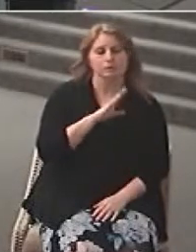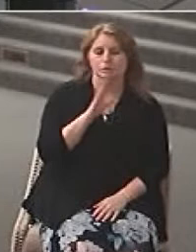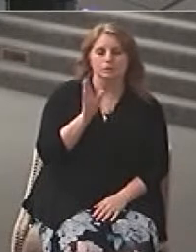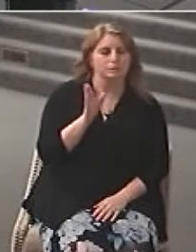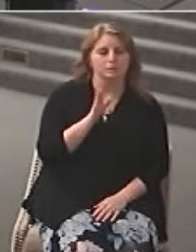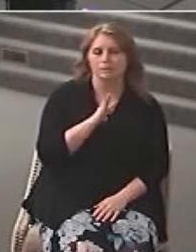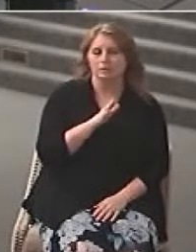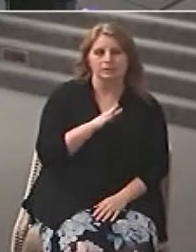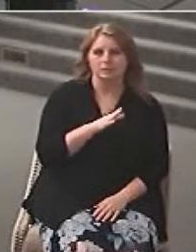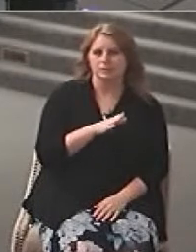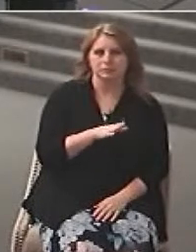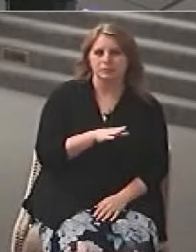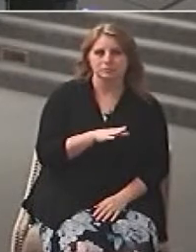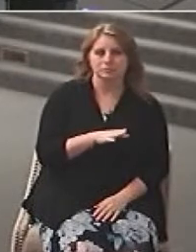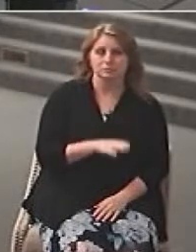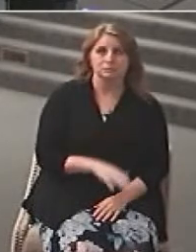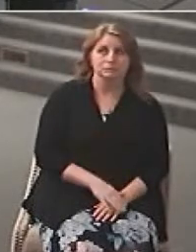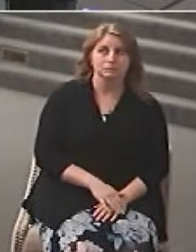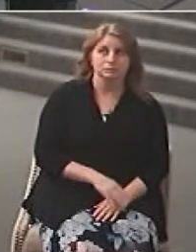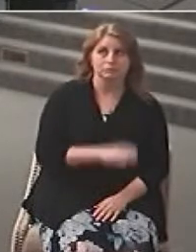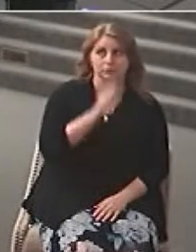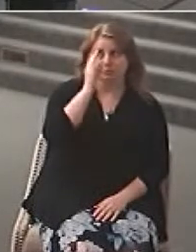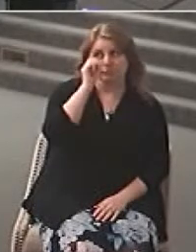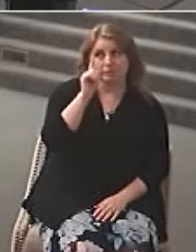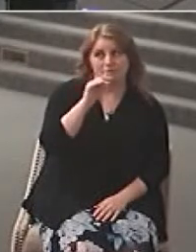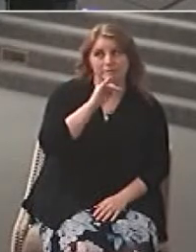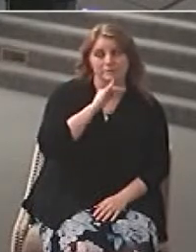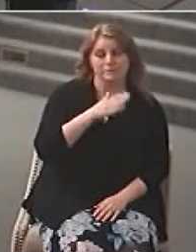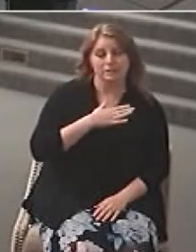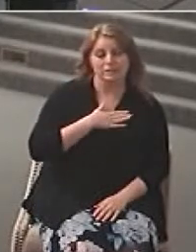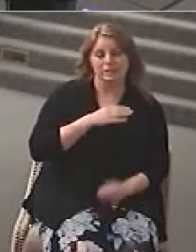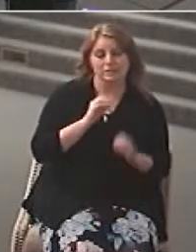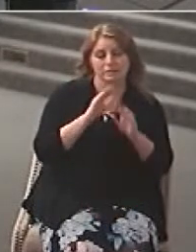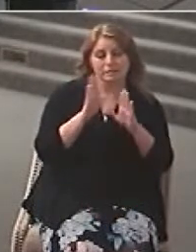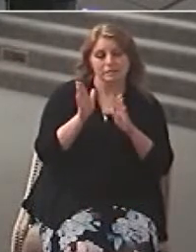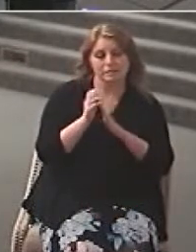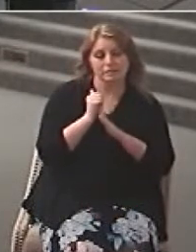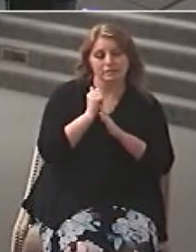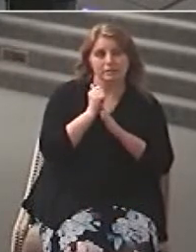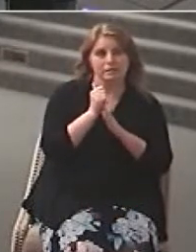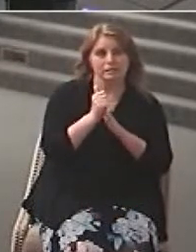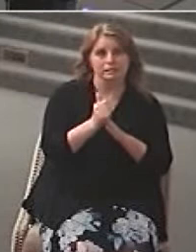never turn back. He's my